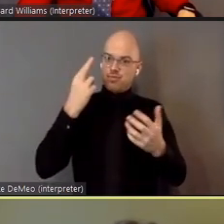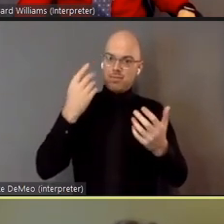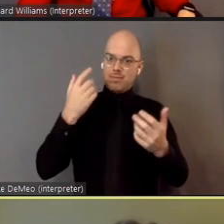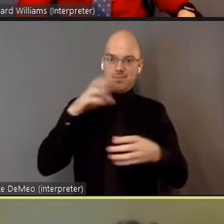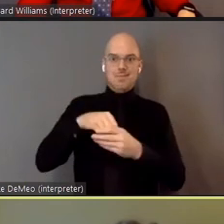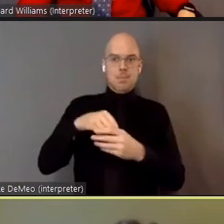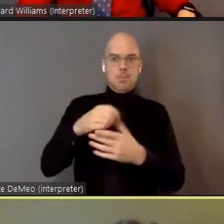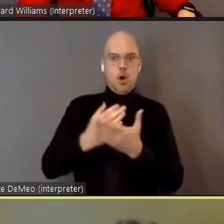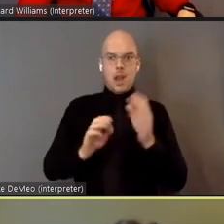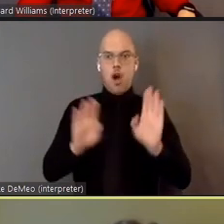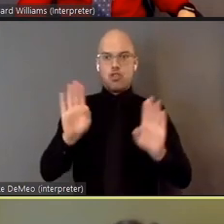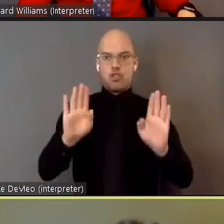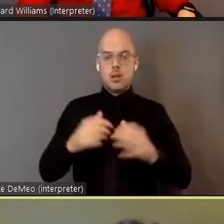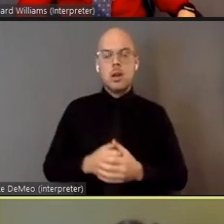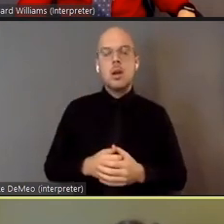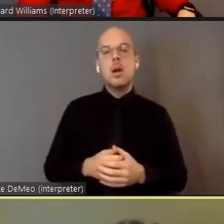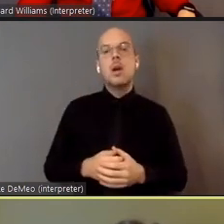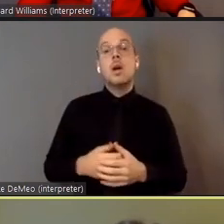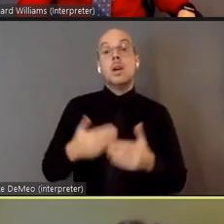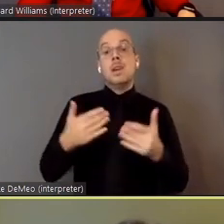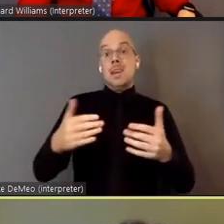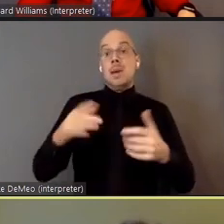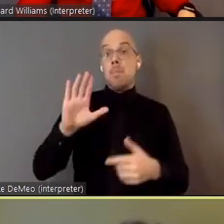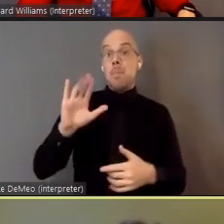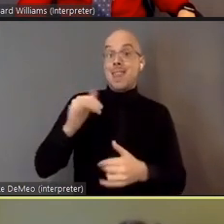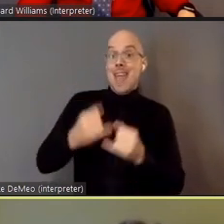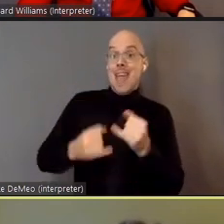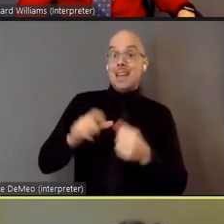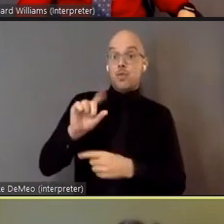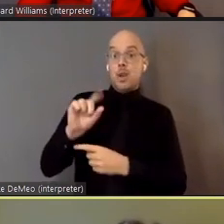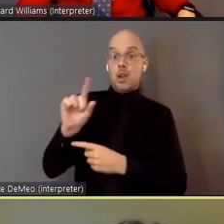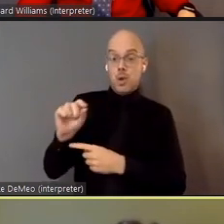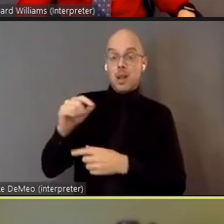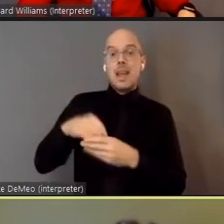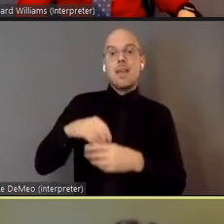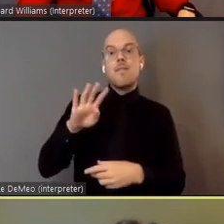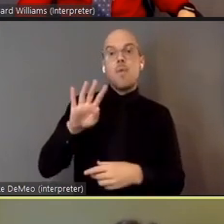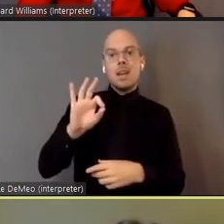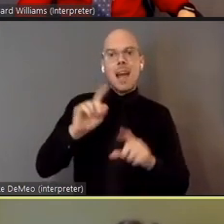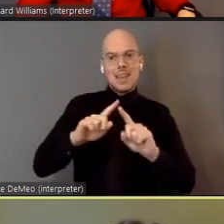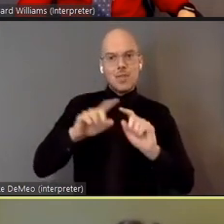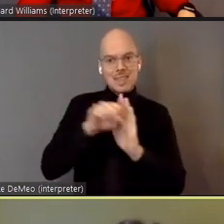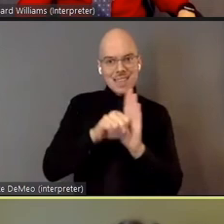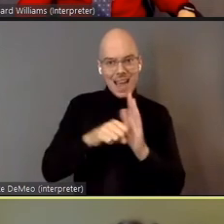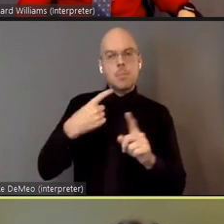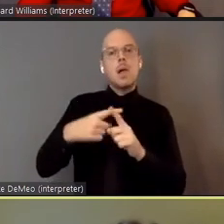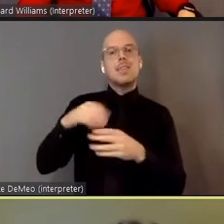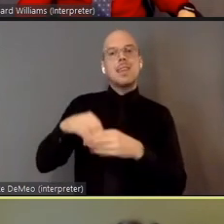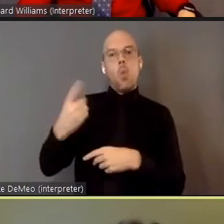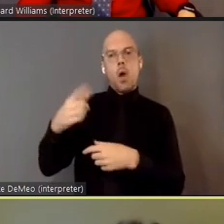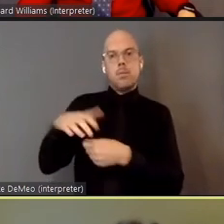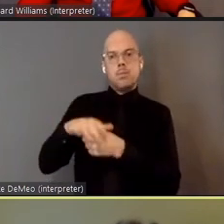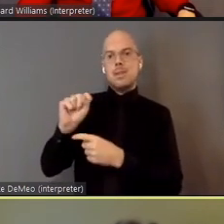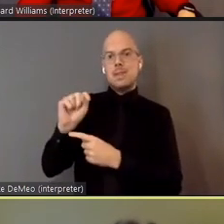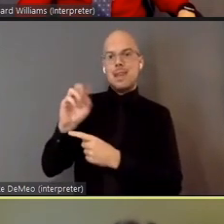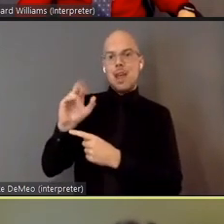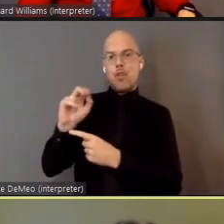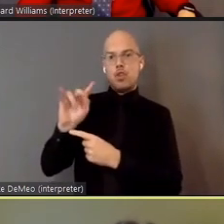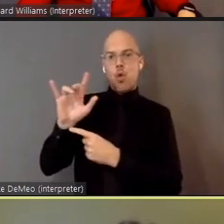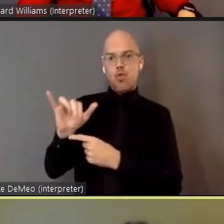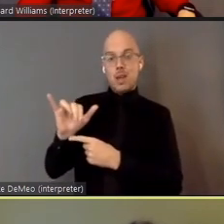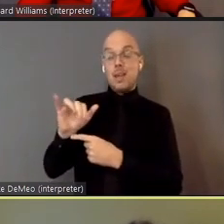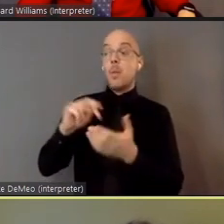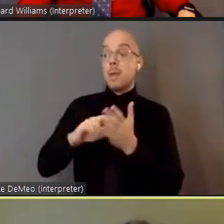2020 in 45 different states and in one territory. And so by the end of this year, we'll be getting reporting